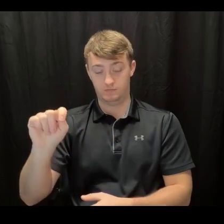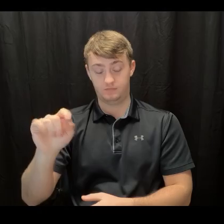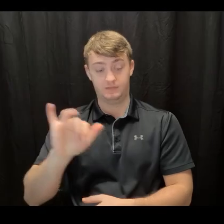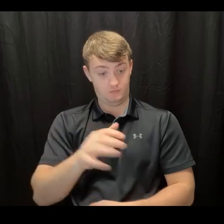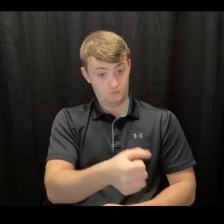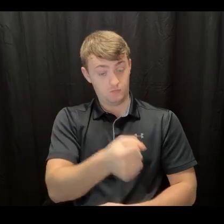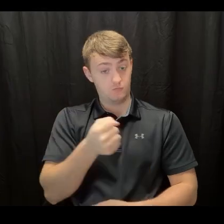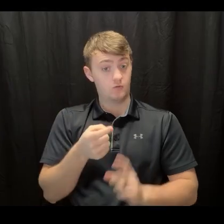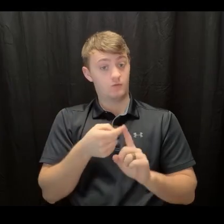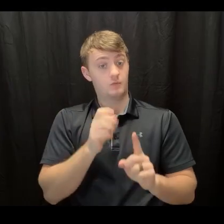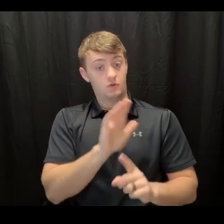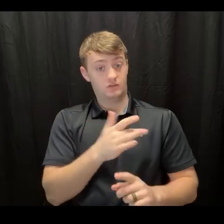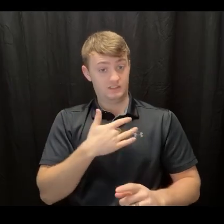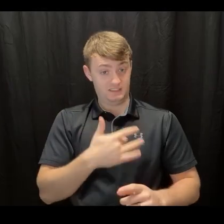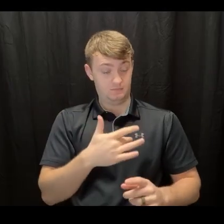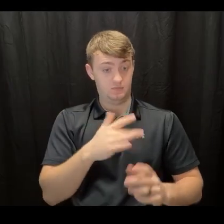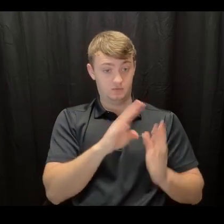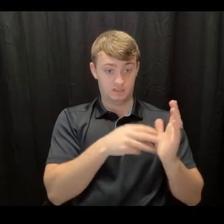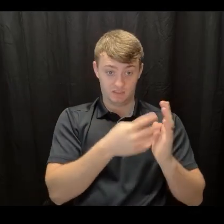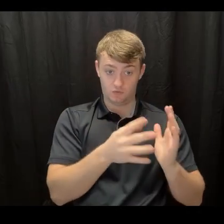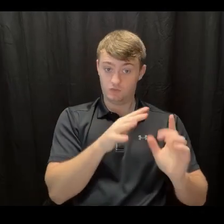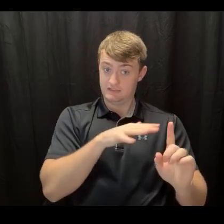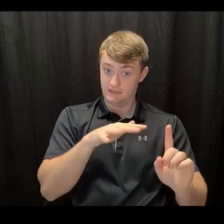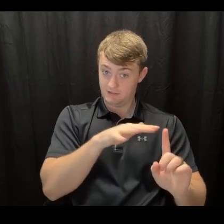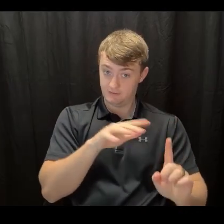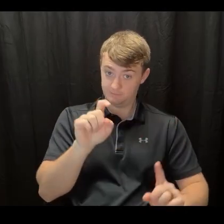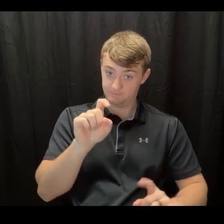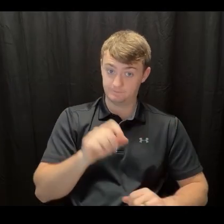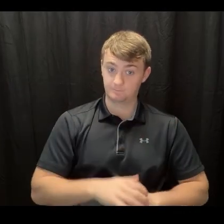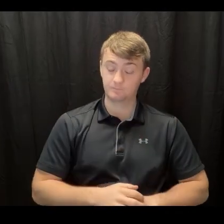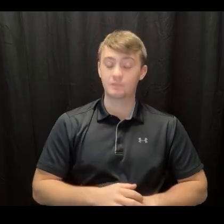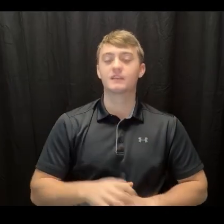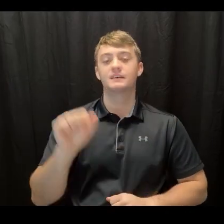the student removed from her typical schedule or setting?